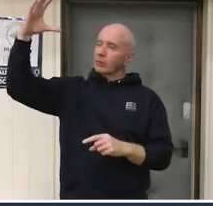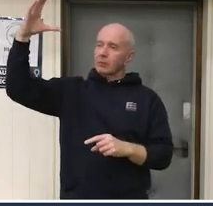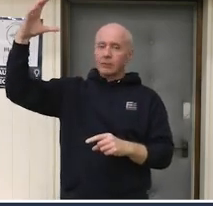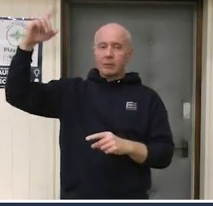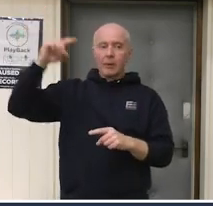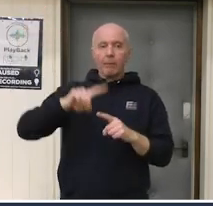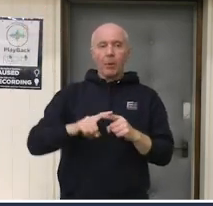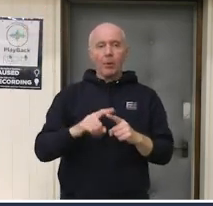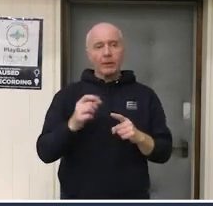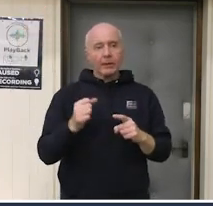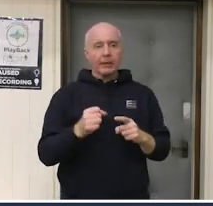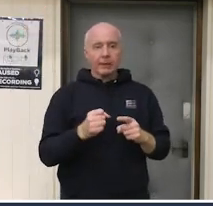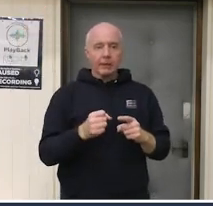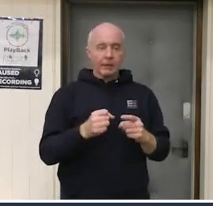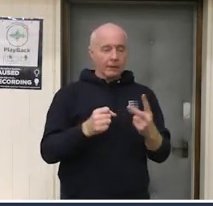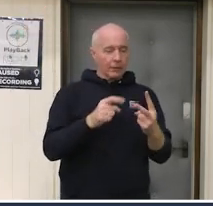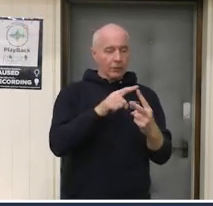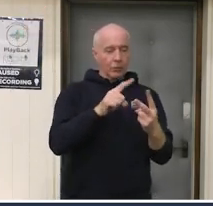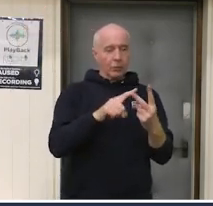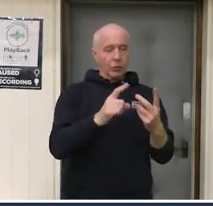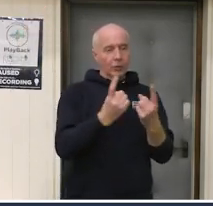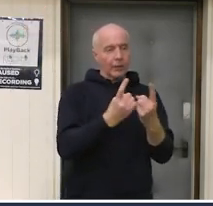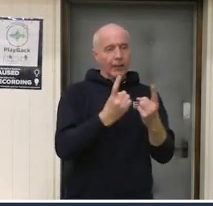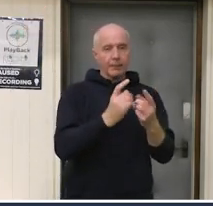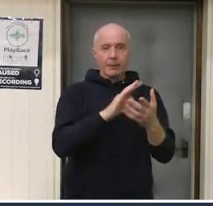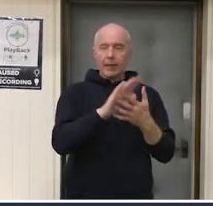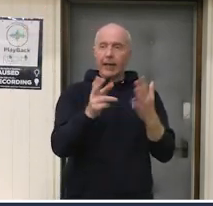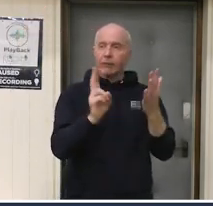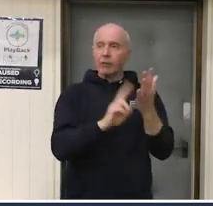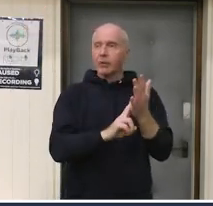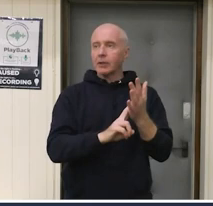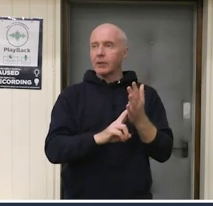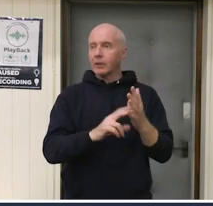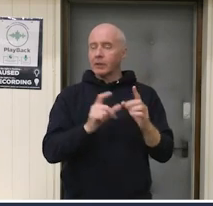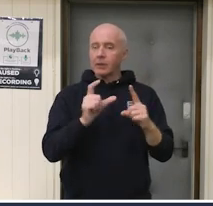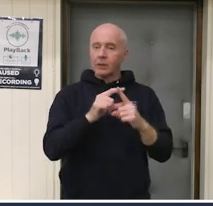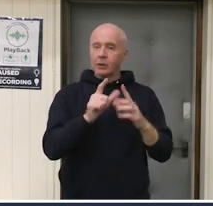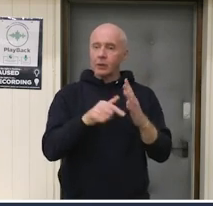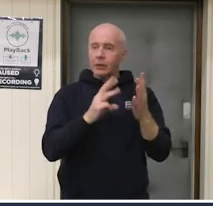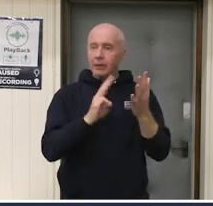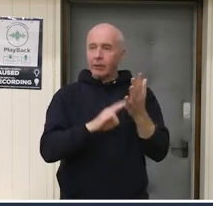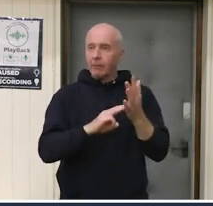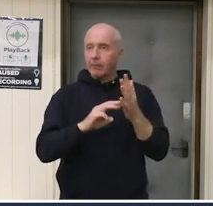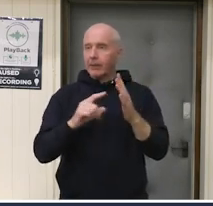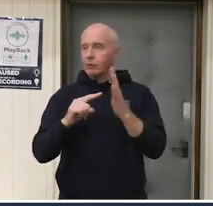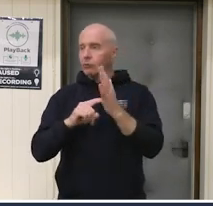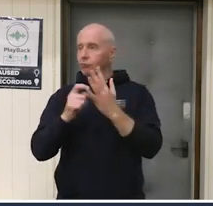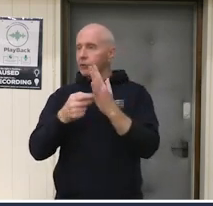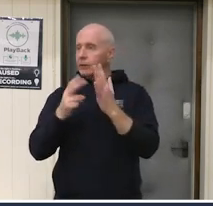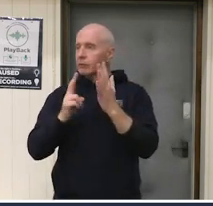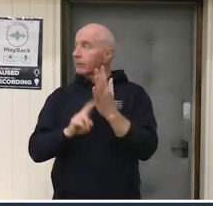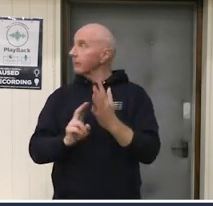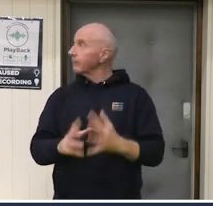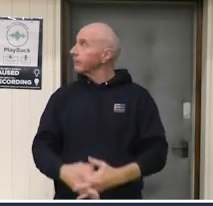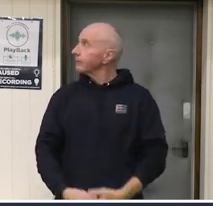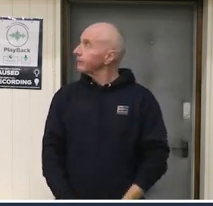two types of hydrogen. There are two isotopes of hydrogen, one called deuterium and one called tritium. So